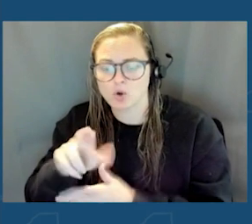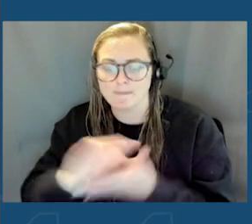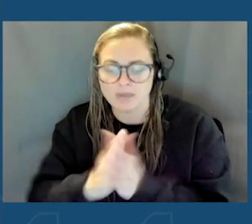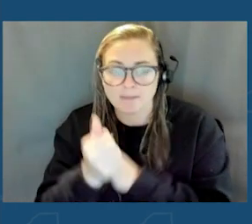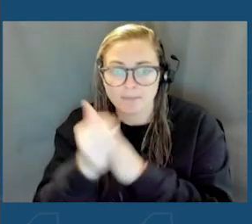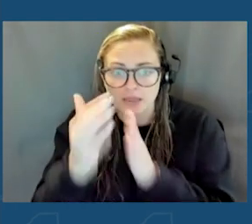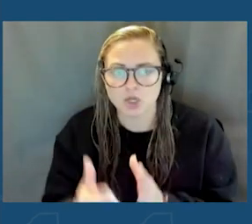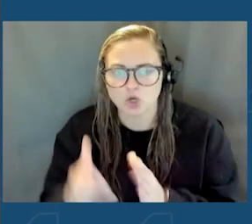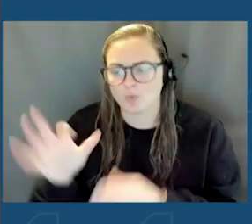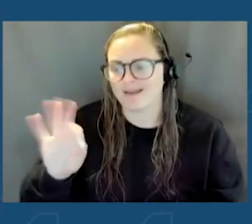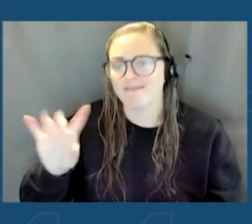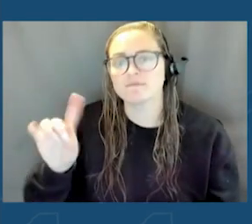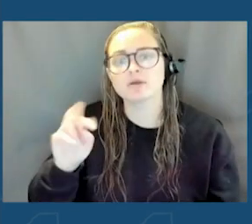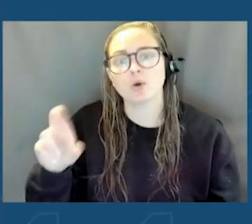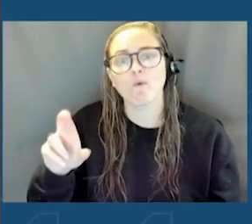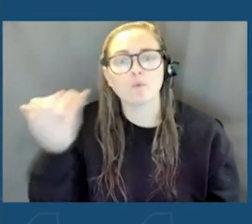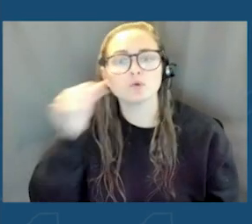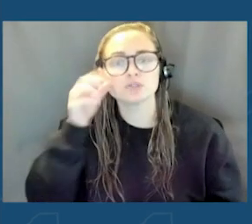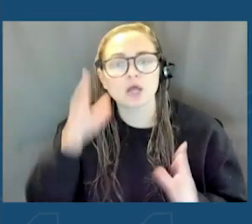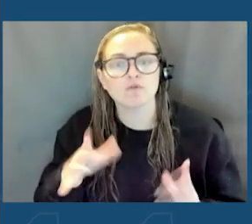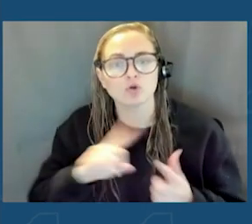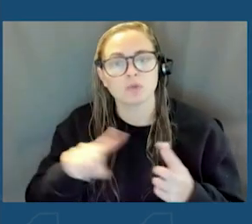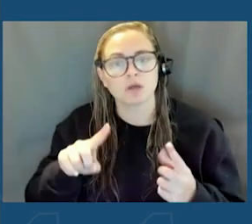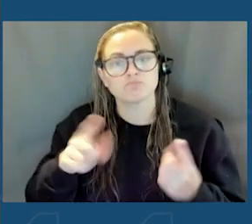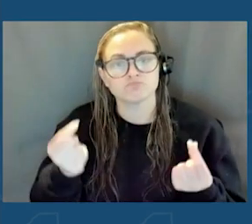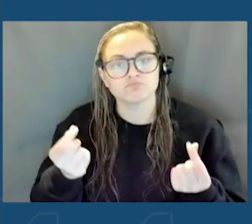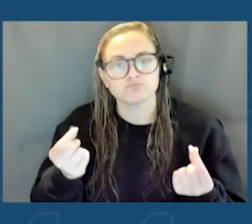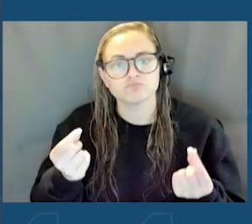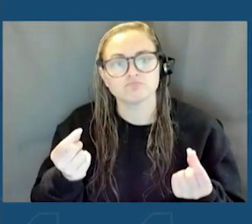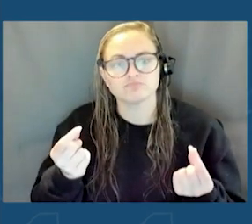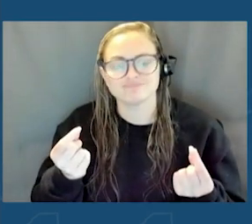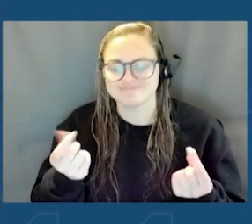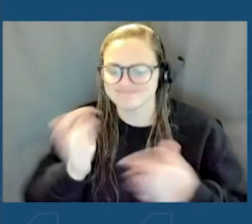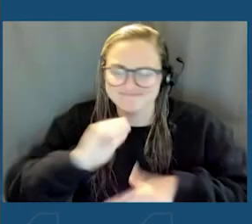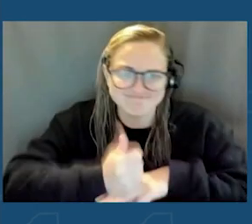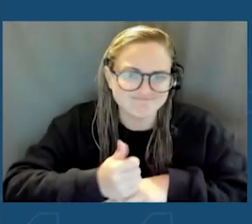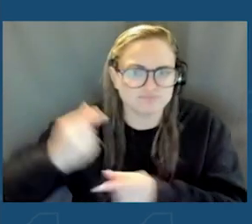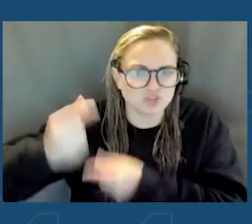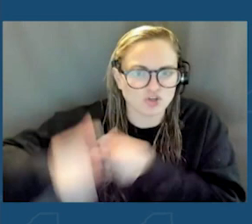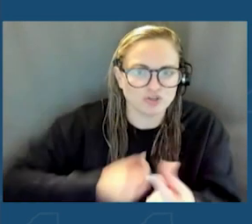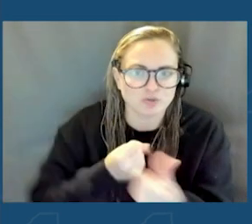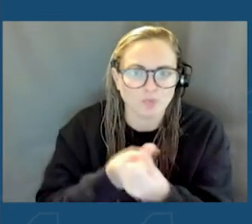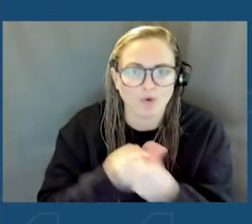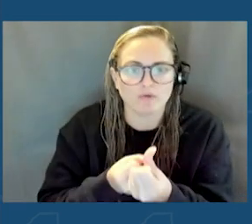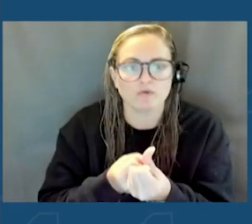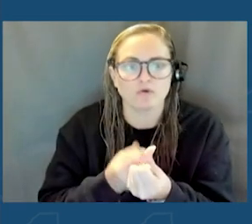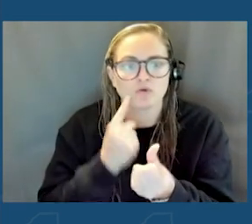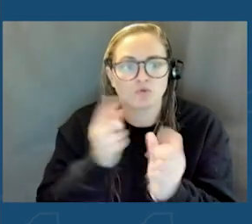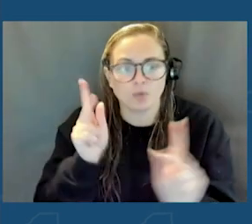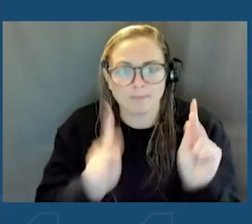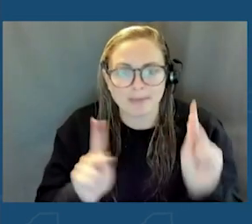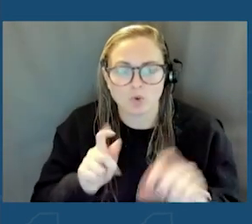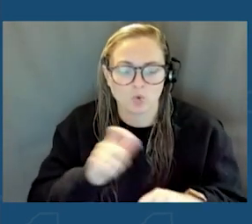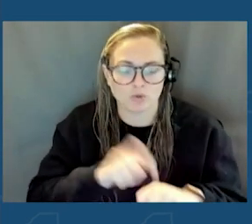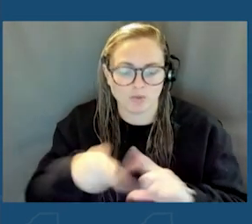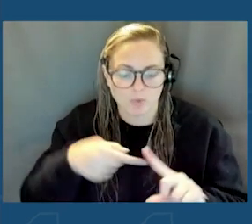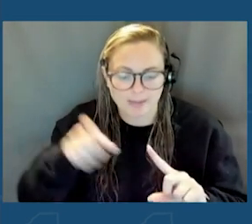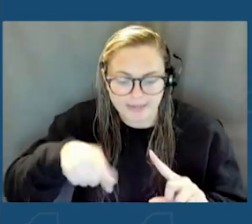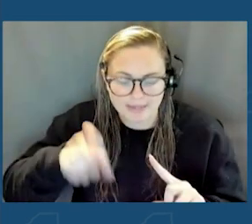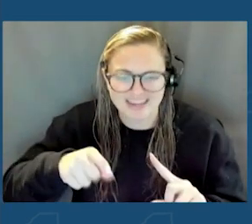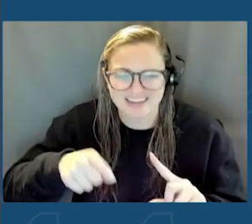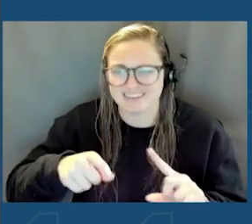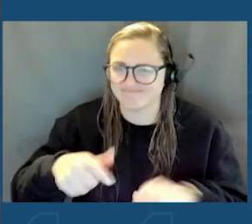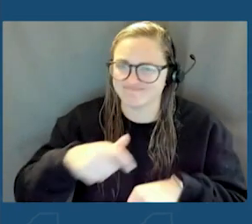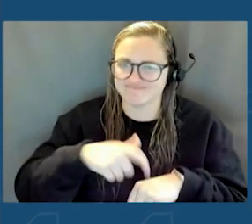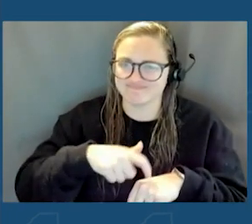was governor, but also went on to define a generation of support for people in their time of need during the Great Depression